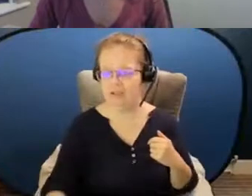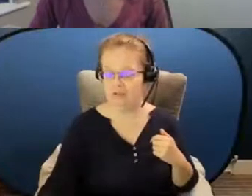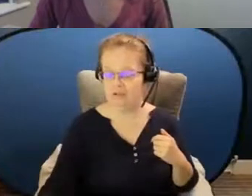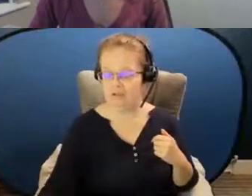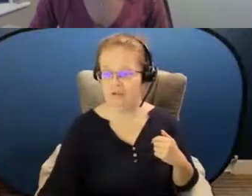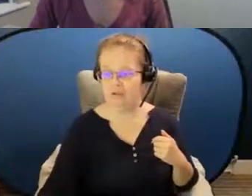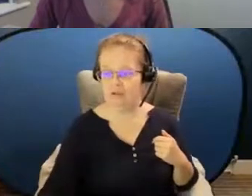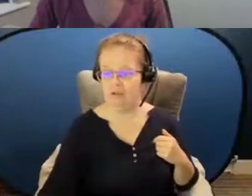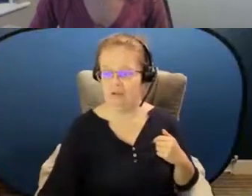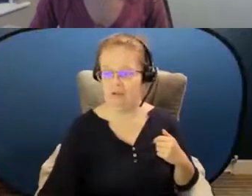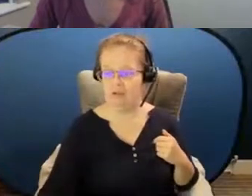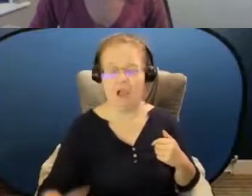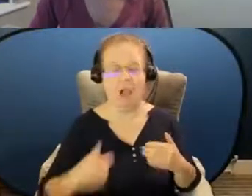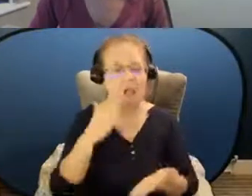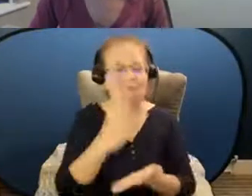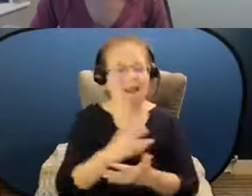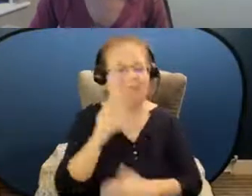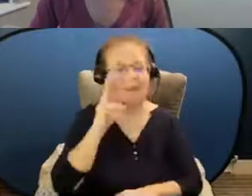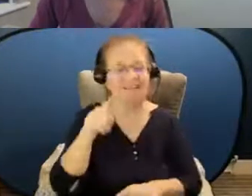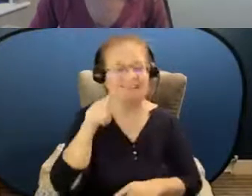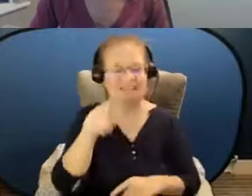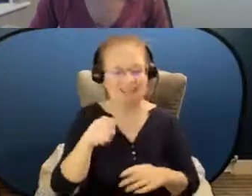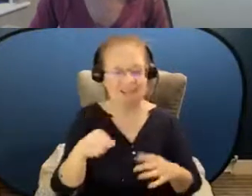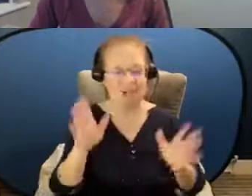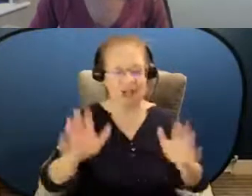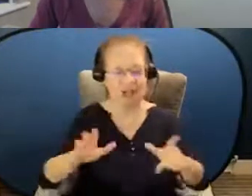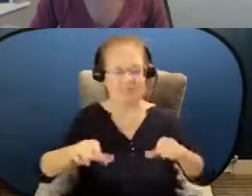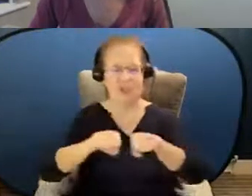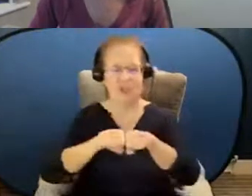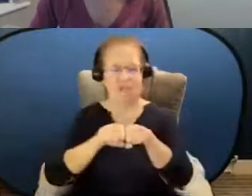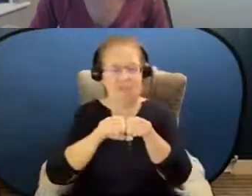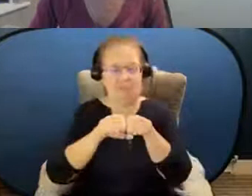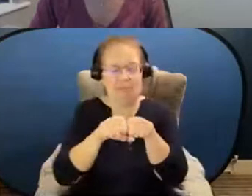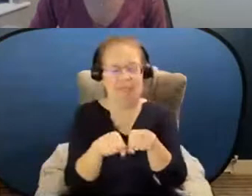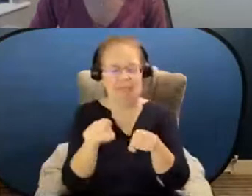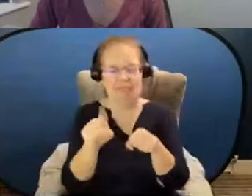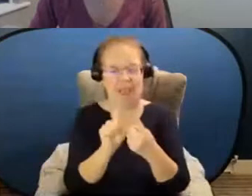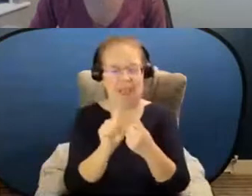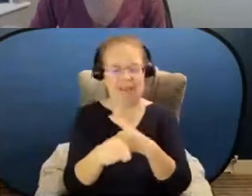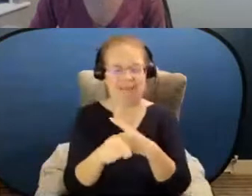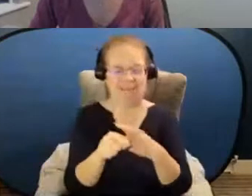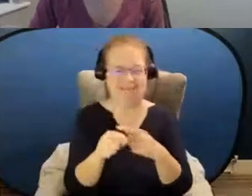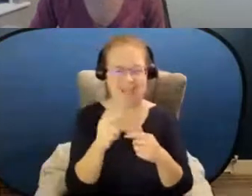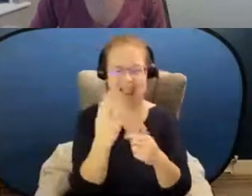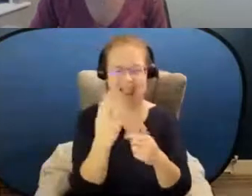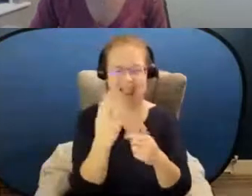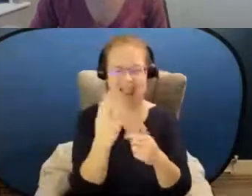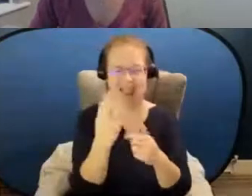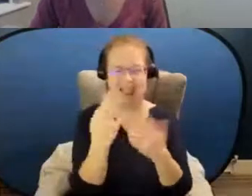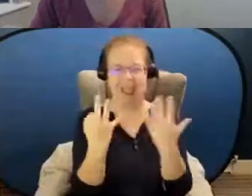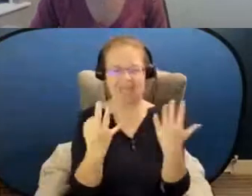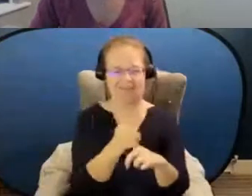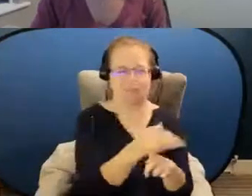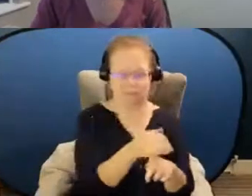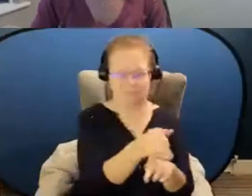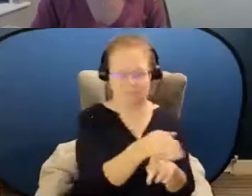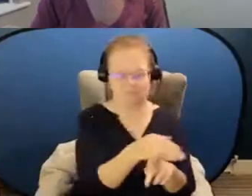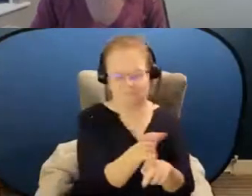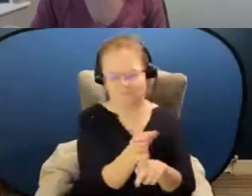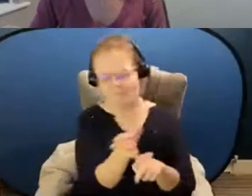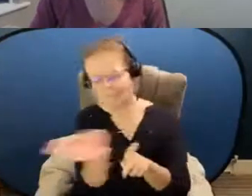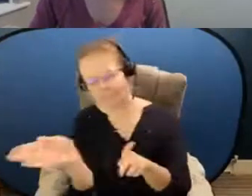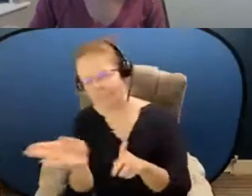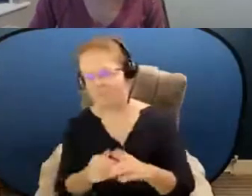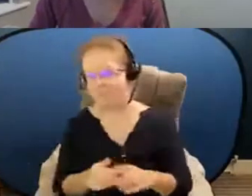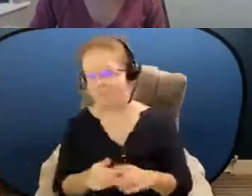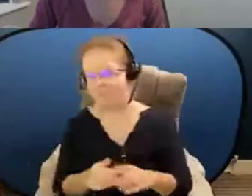definitely have seen that. And you have to bend that answer in like eight angles to be actually true. But in other